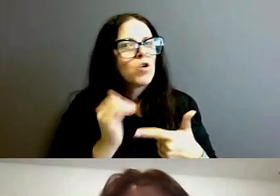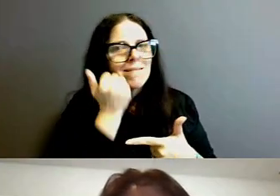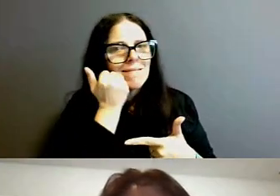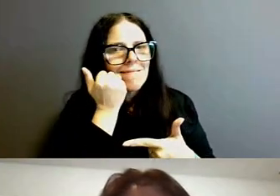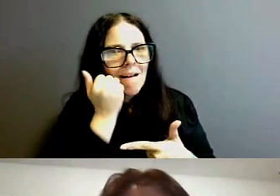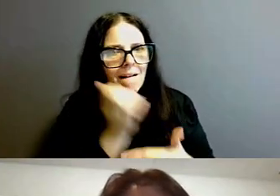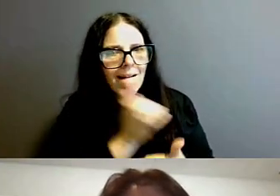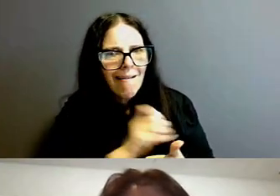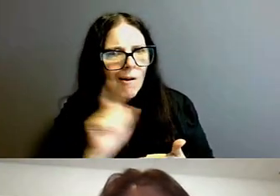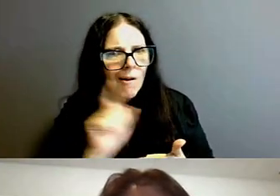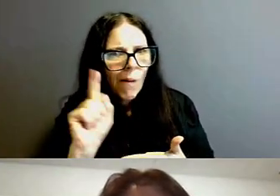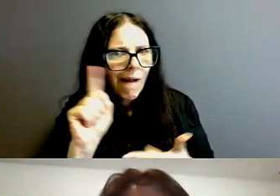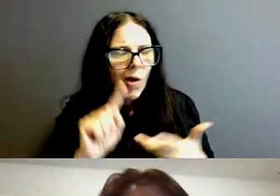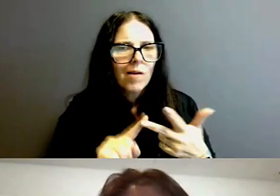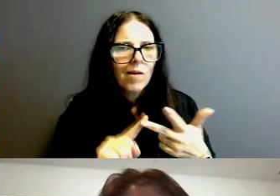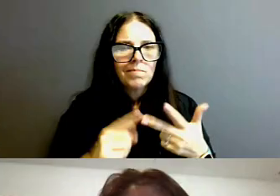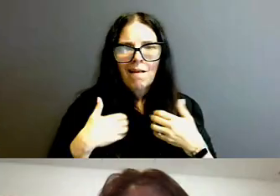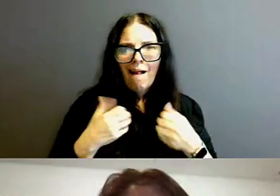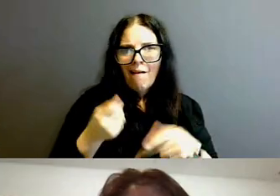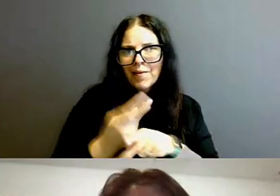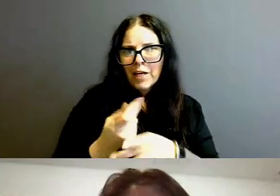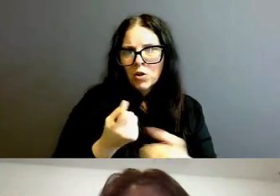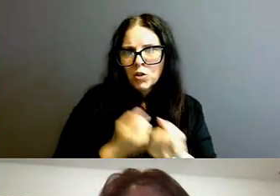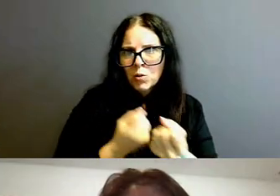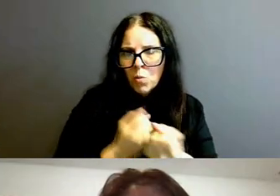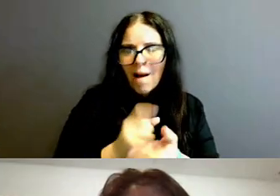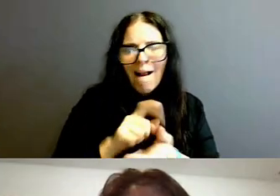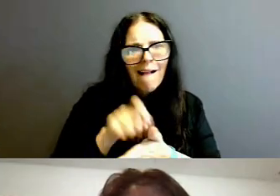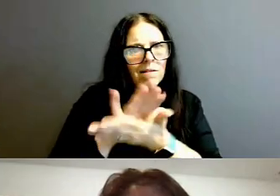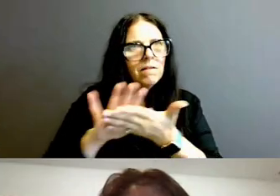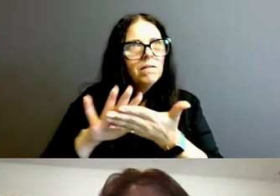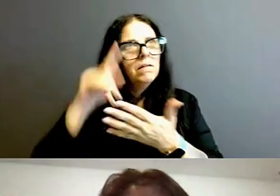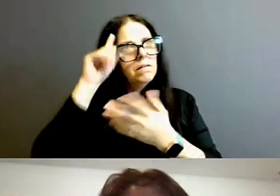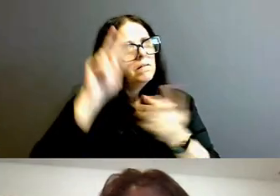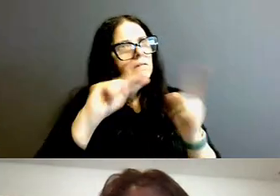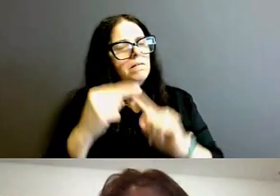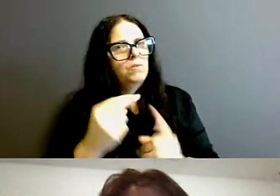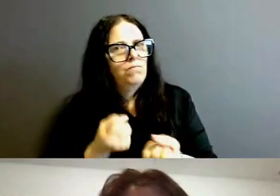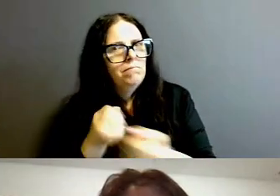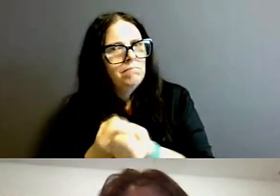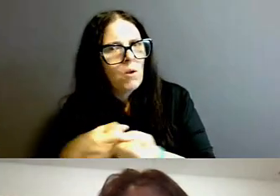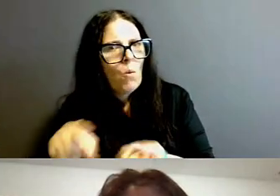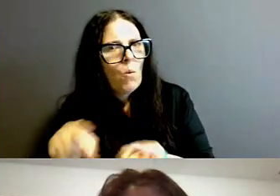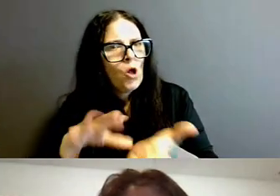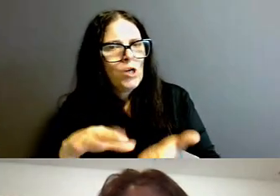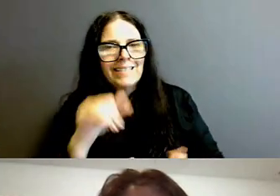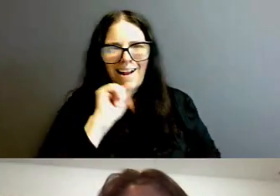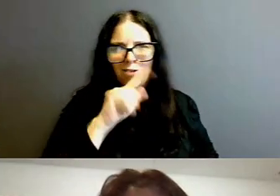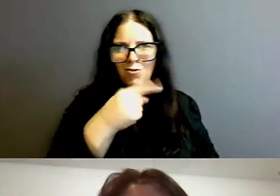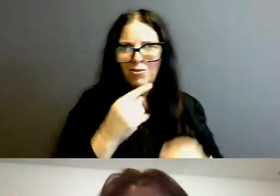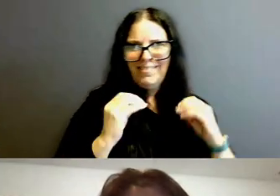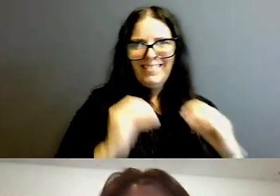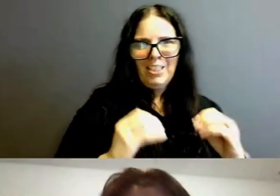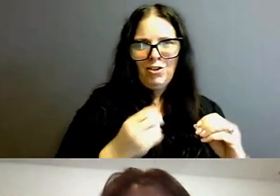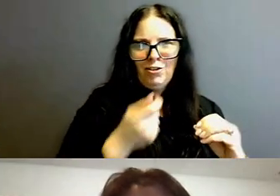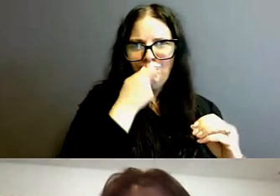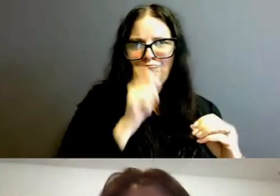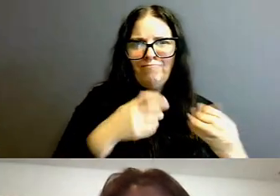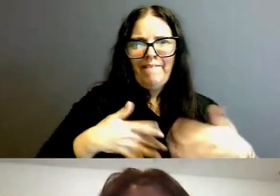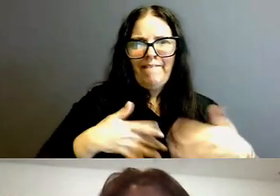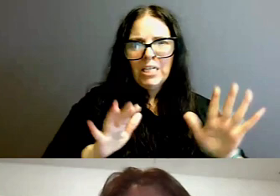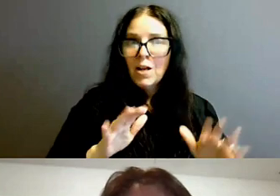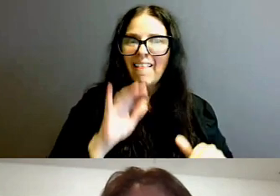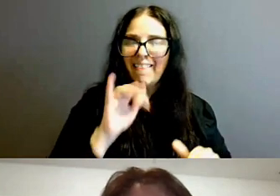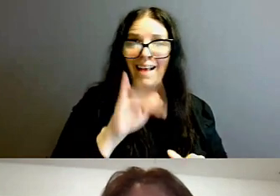healthcare supports. Um, that's something that, I think was really carried through all of